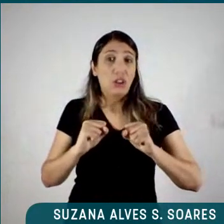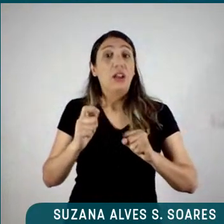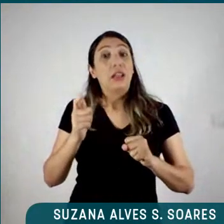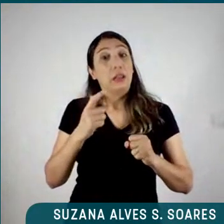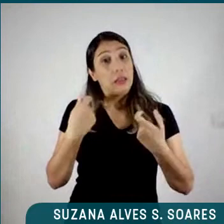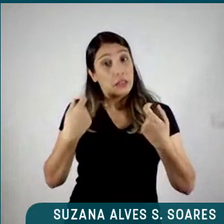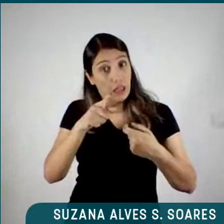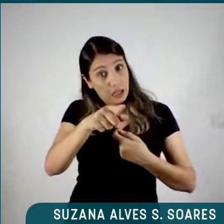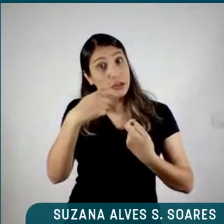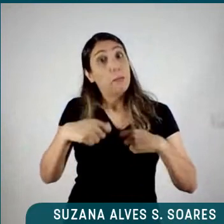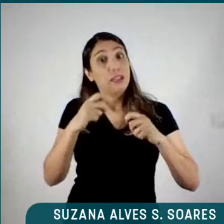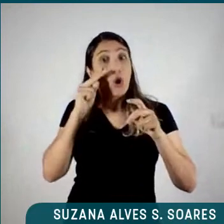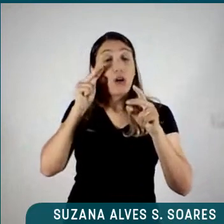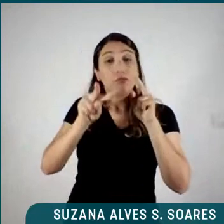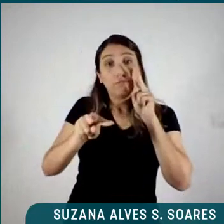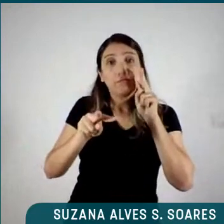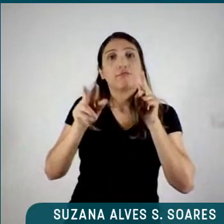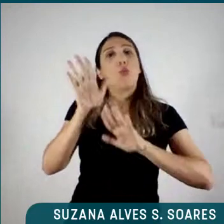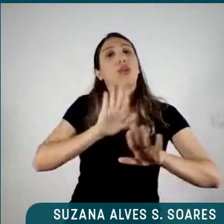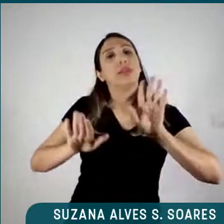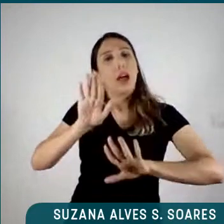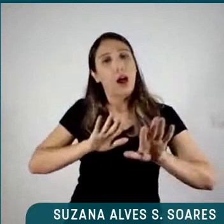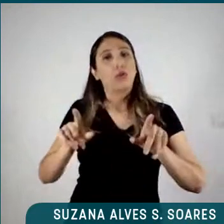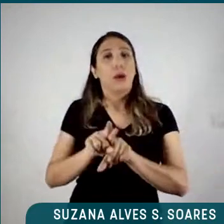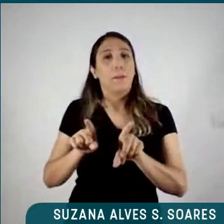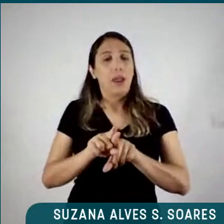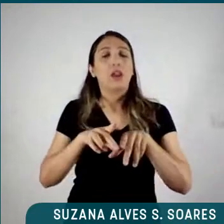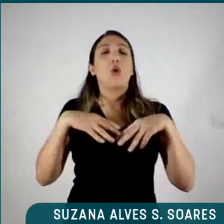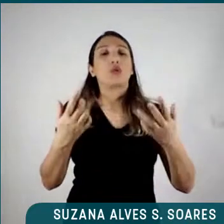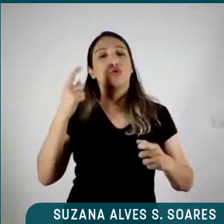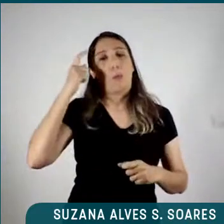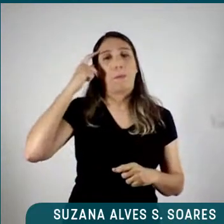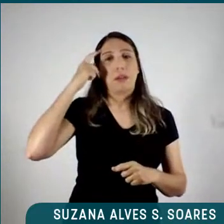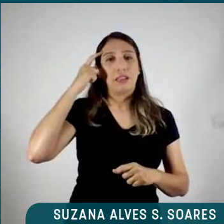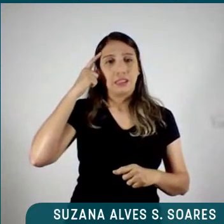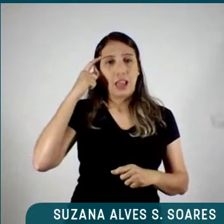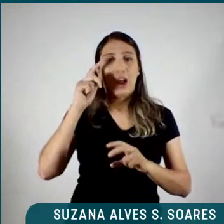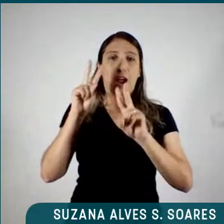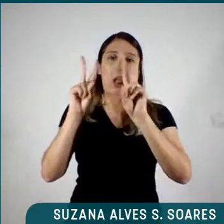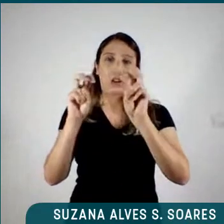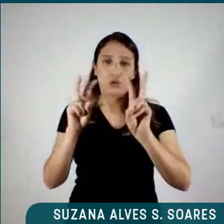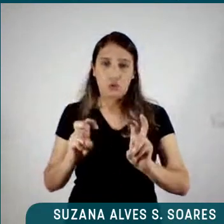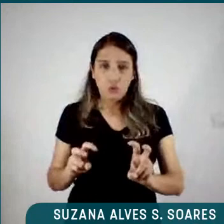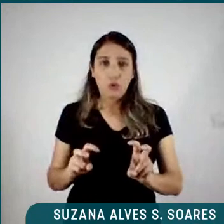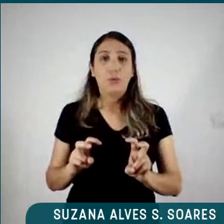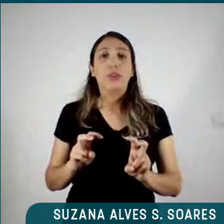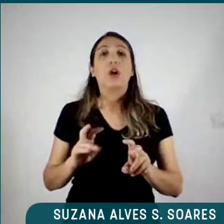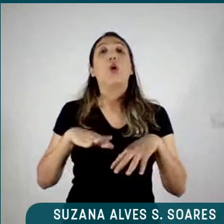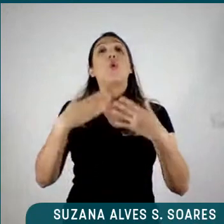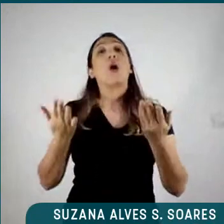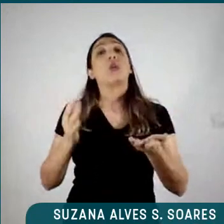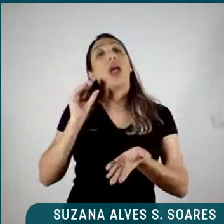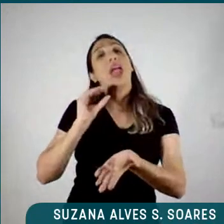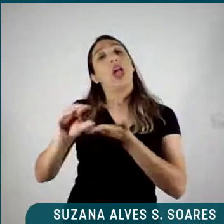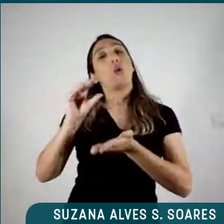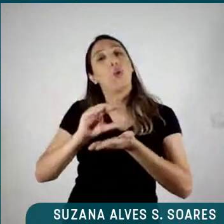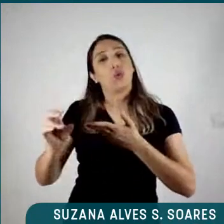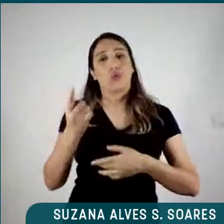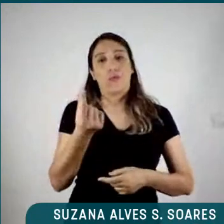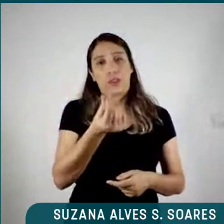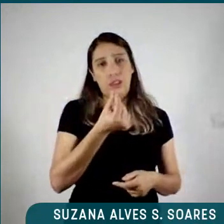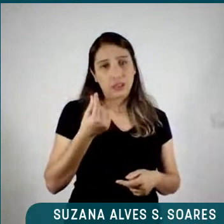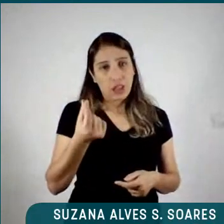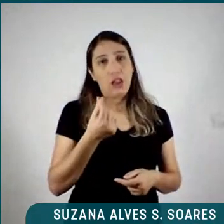it's not just about to create to have the resource. We have to do it in a specific way, otherwise we are going to be